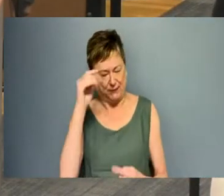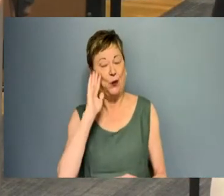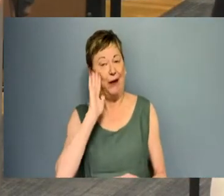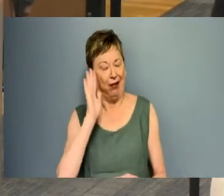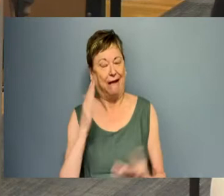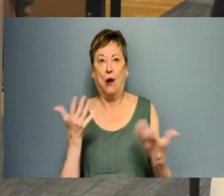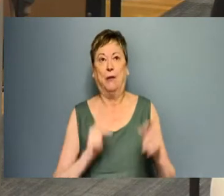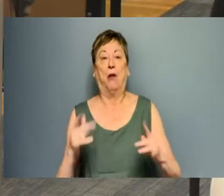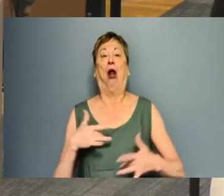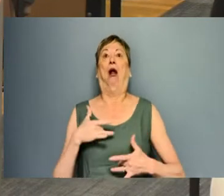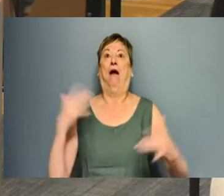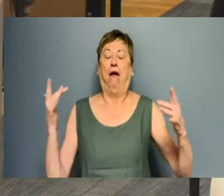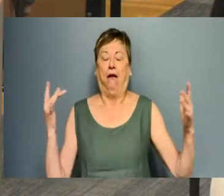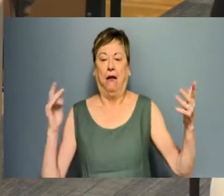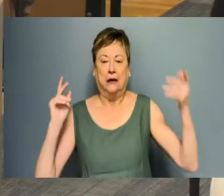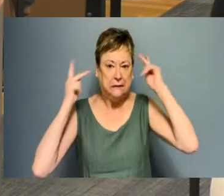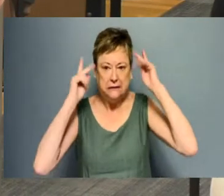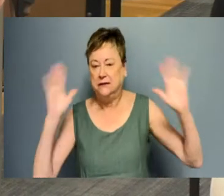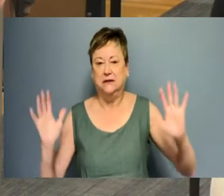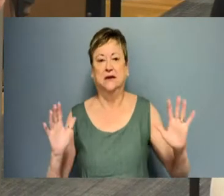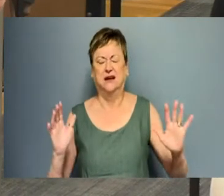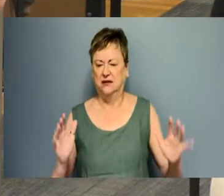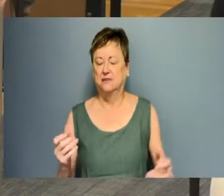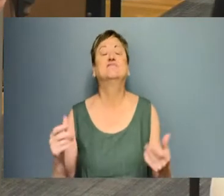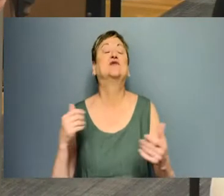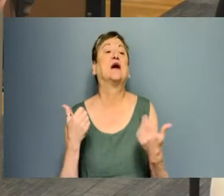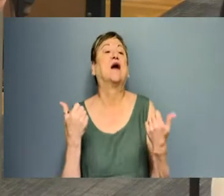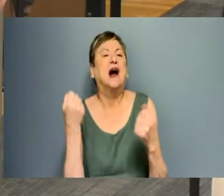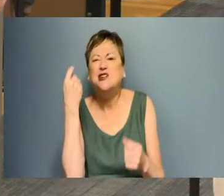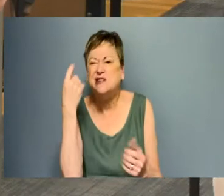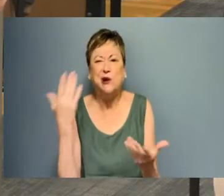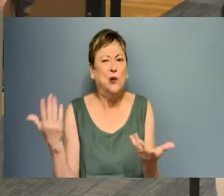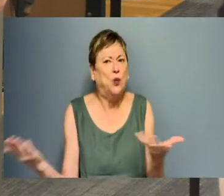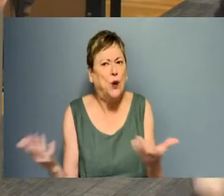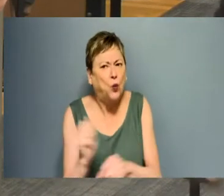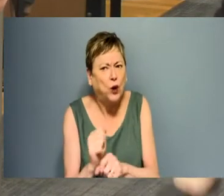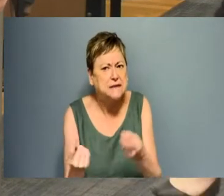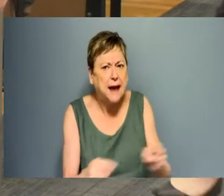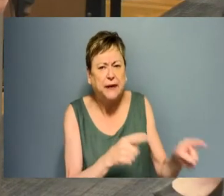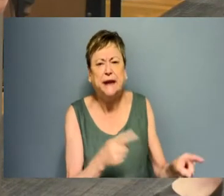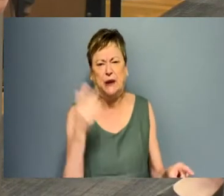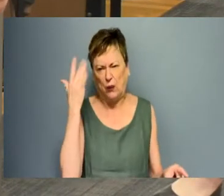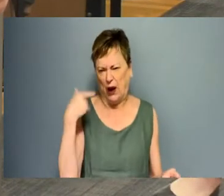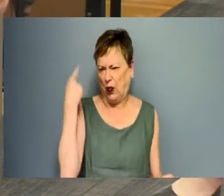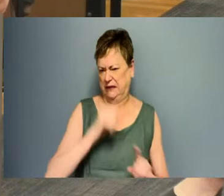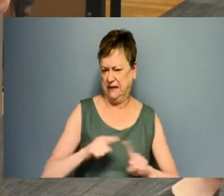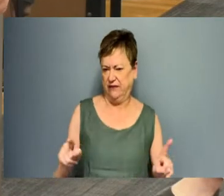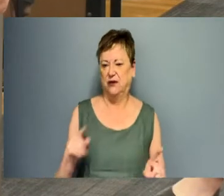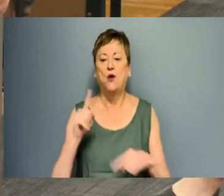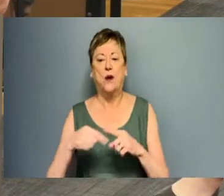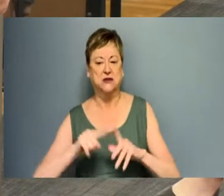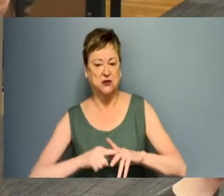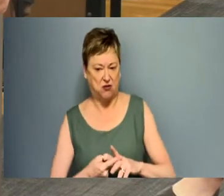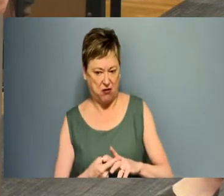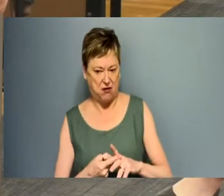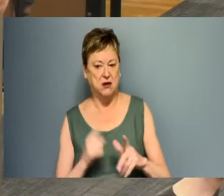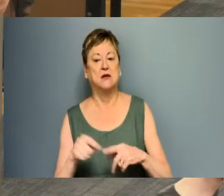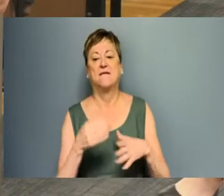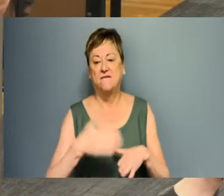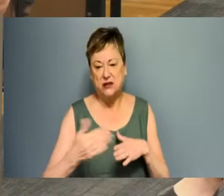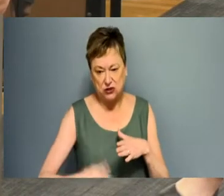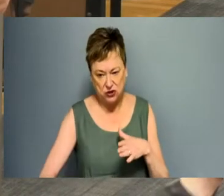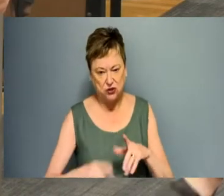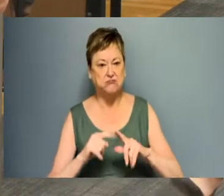don't want people panicking and trying to get a good understanding of exactly what work is being done and when it'll start, when it'll hopefully finish, and everything